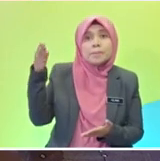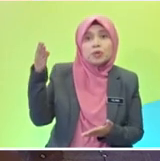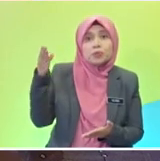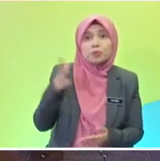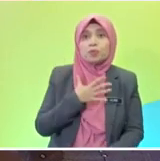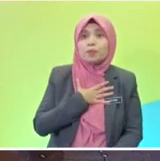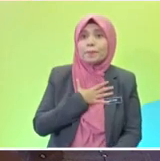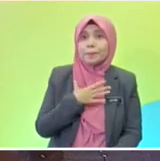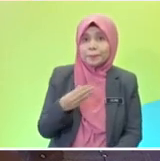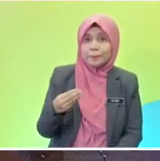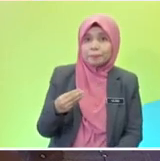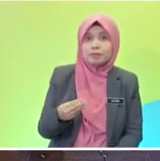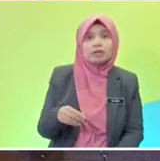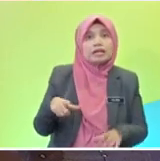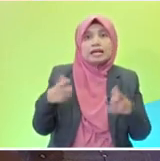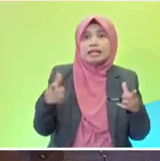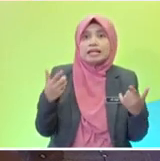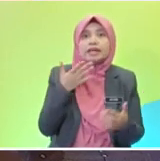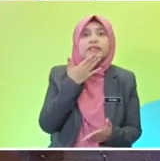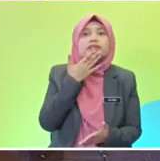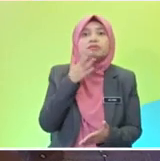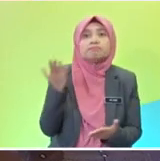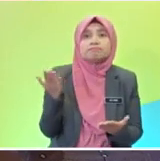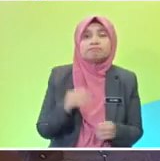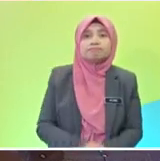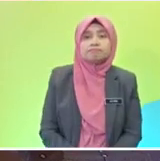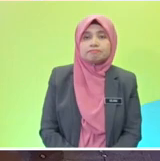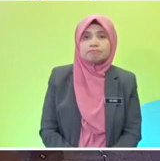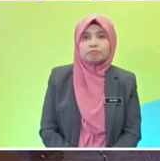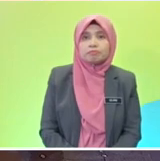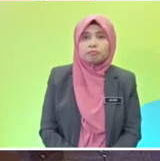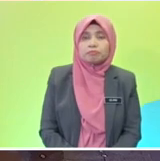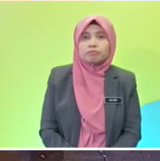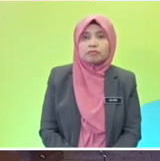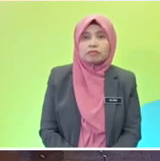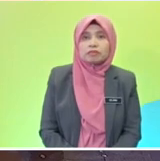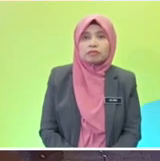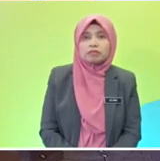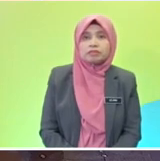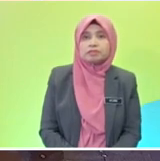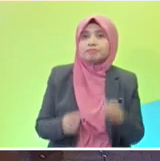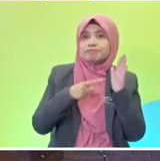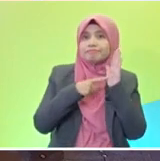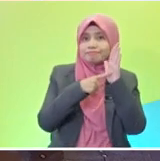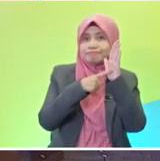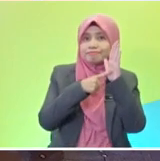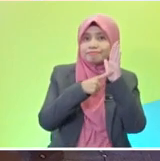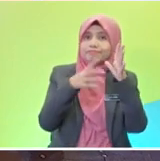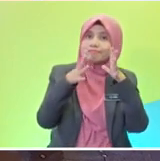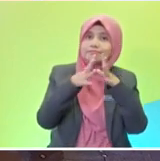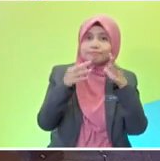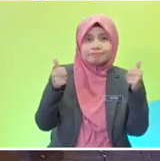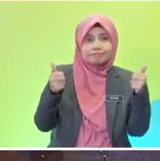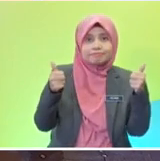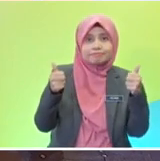too. Yes. Hmm. All right, teacher. Okay. Mm-hmm. So mine is done.